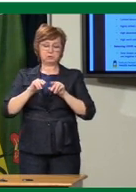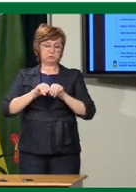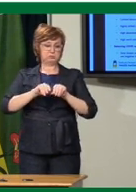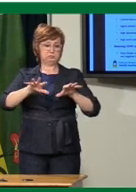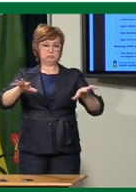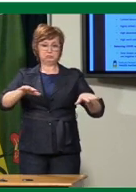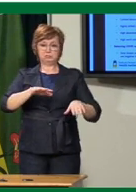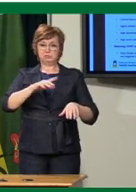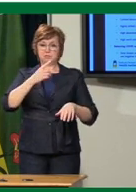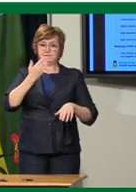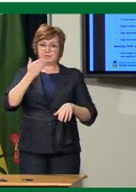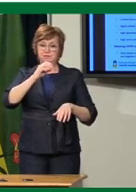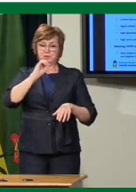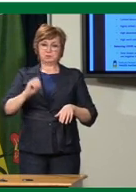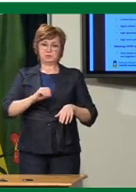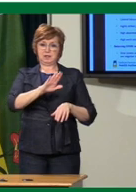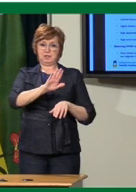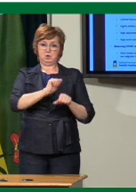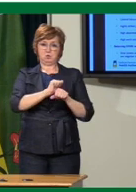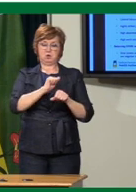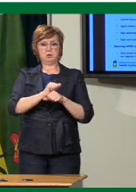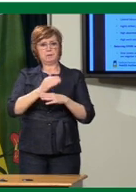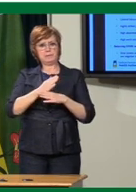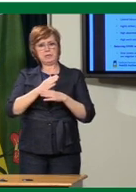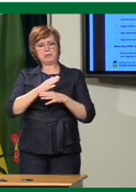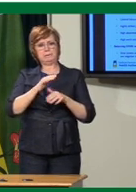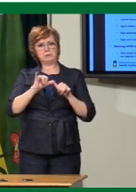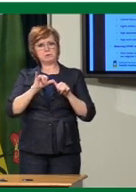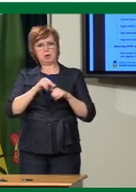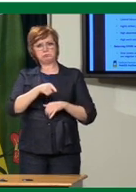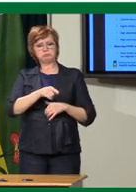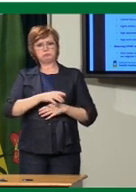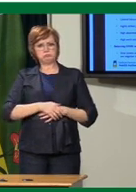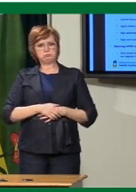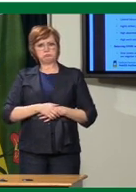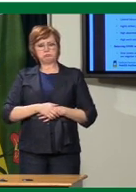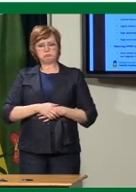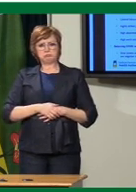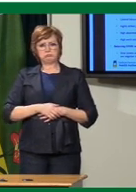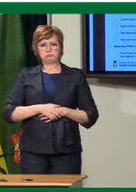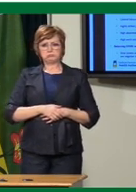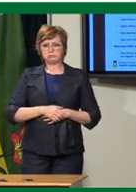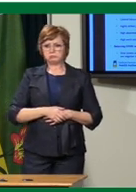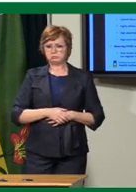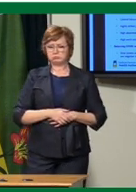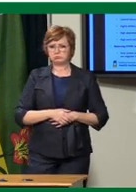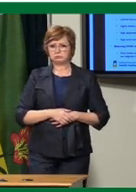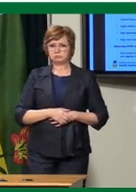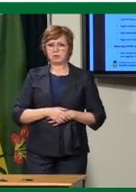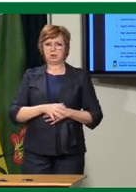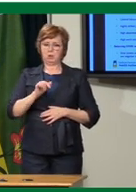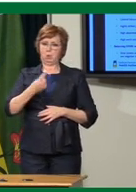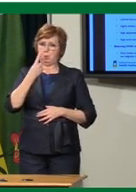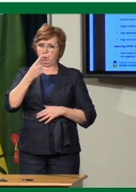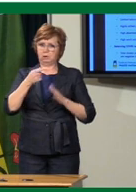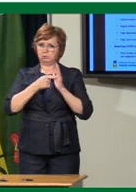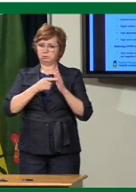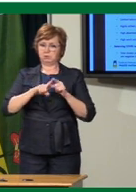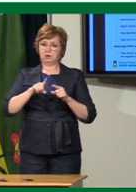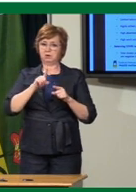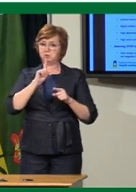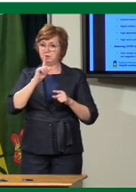Part of the challenge as well is that it's not just one location in the province that experiences that. It's multiple facilities and communities spread across